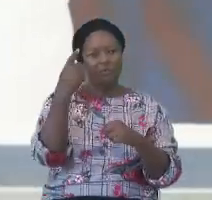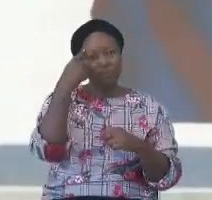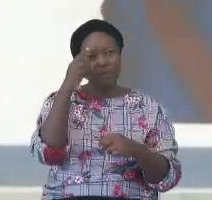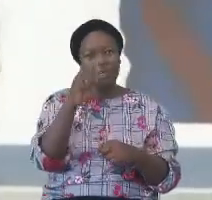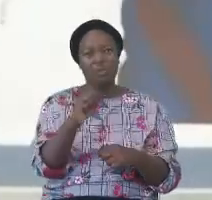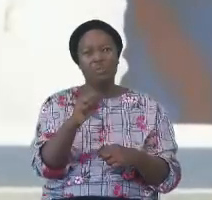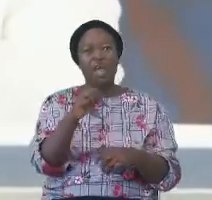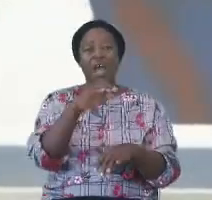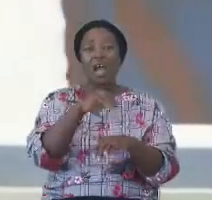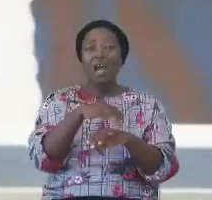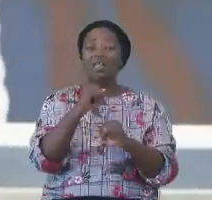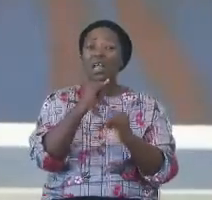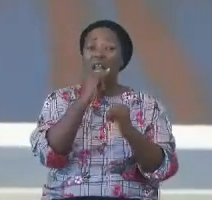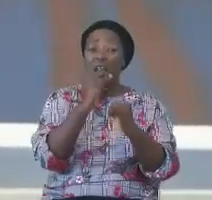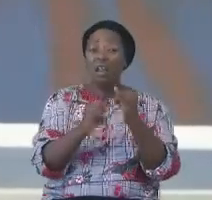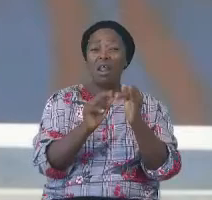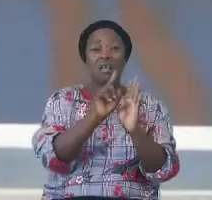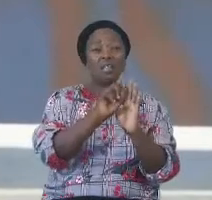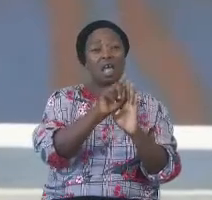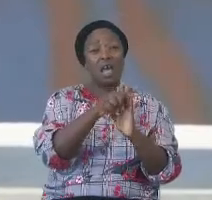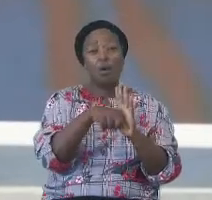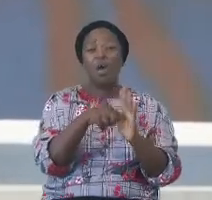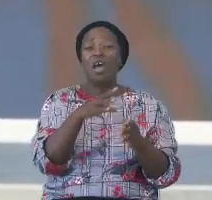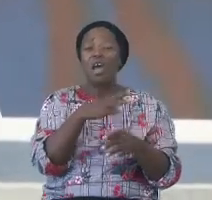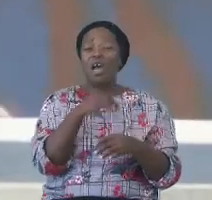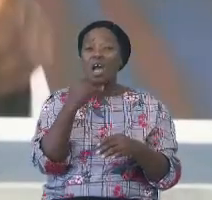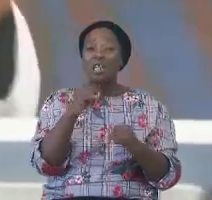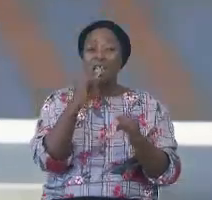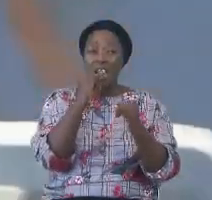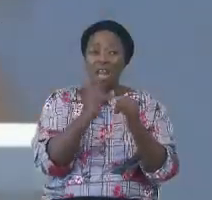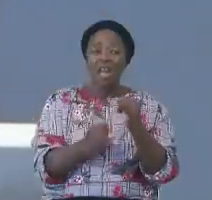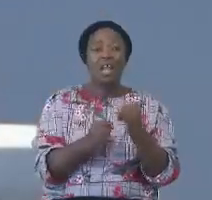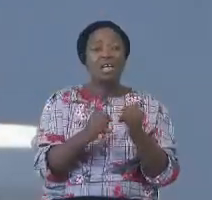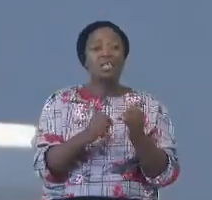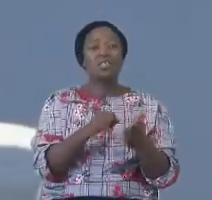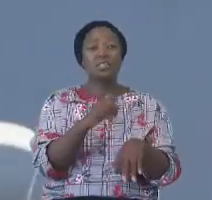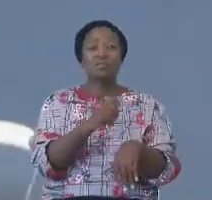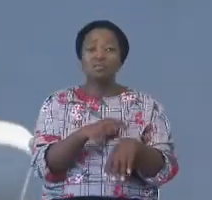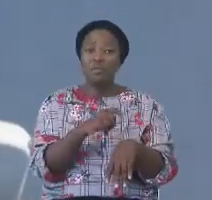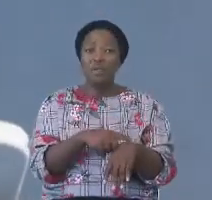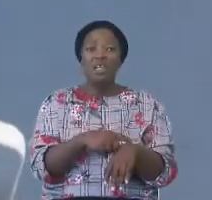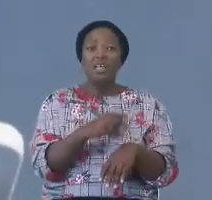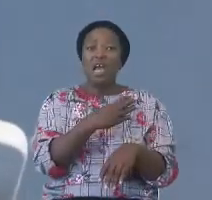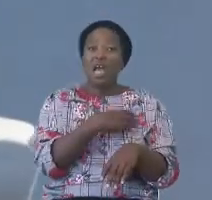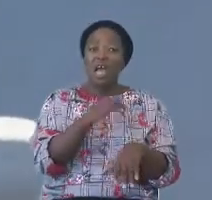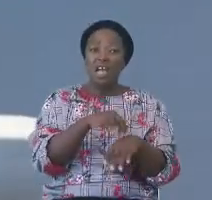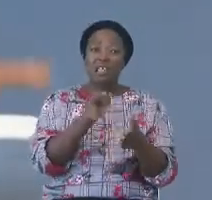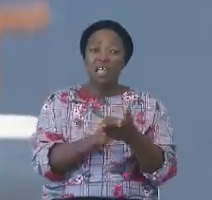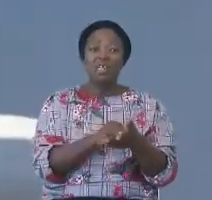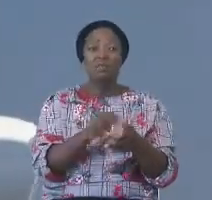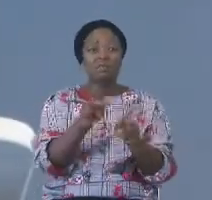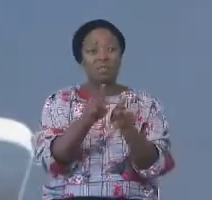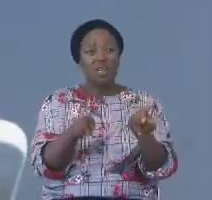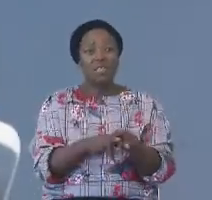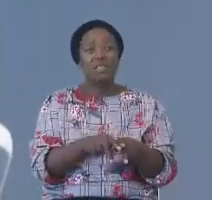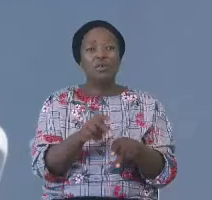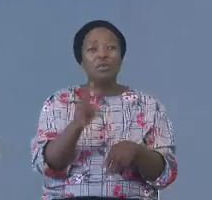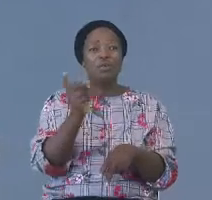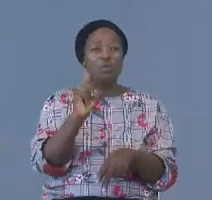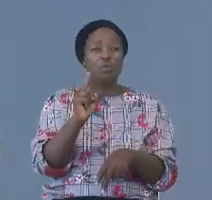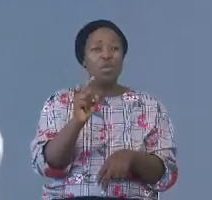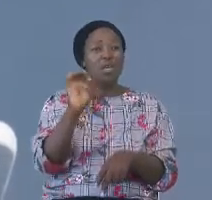now salvation came for him at the last hour at the last